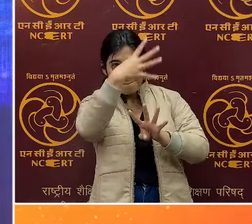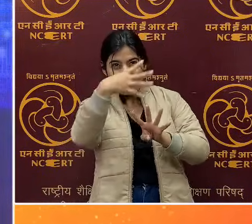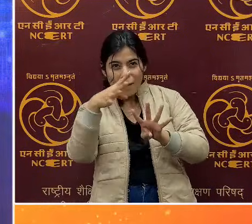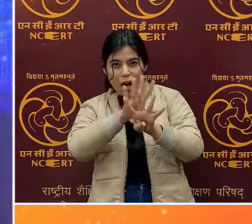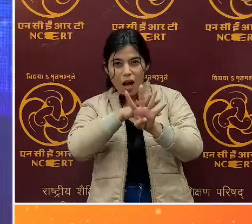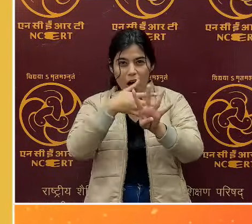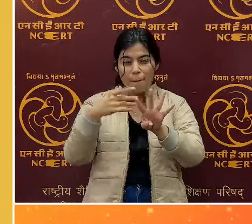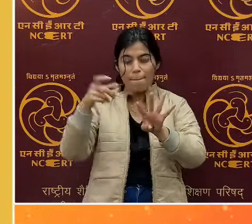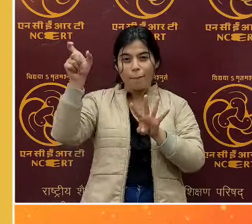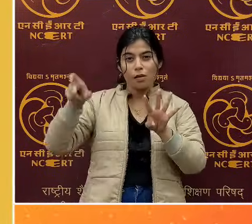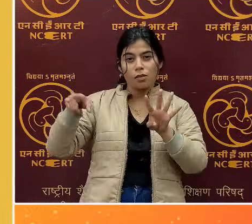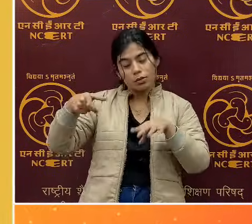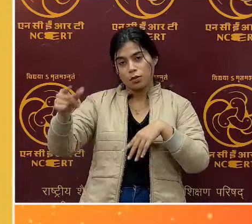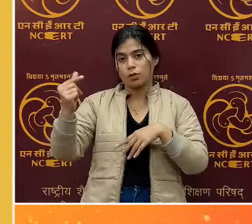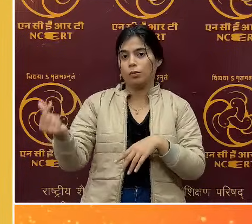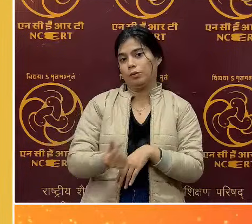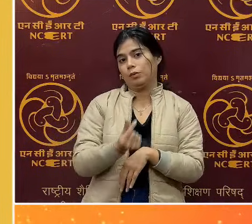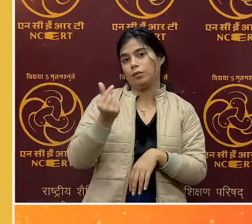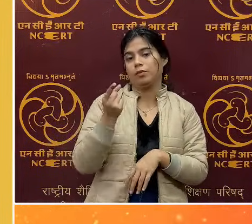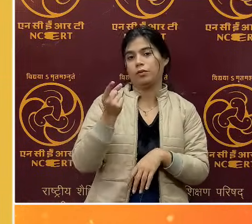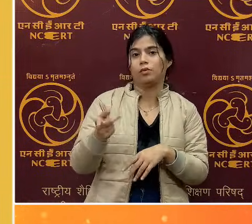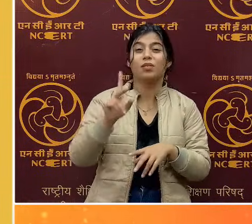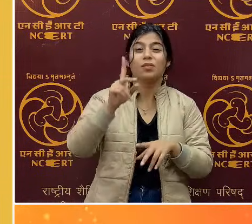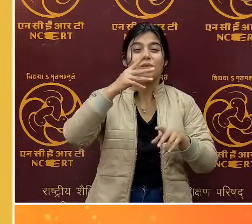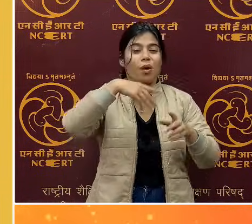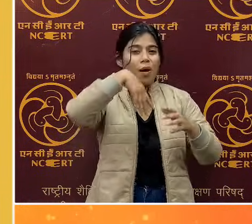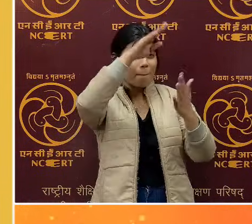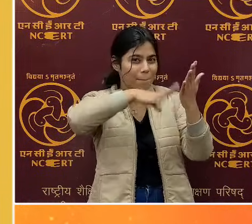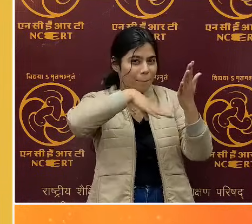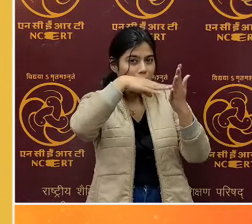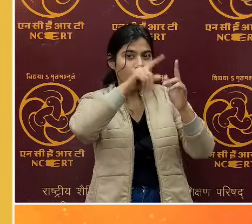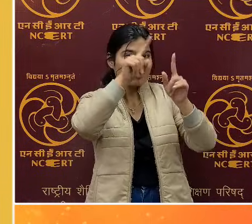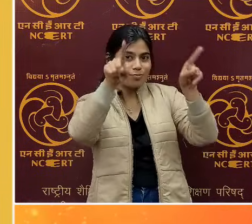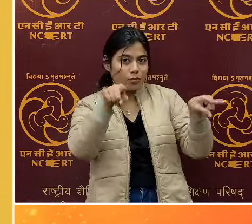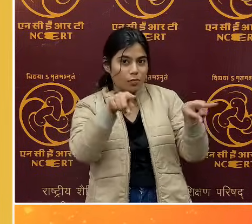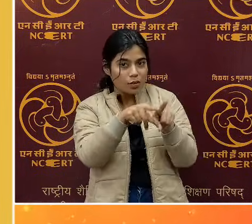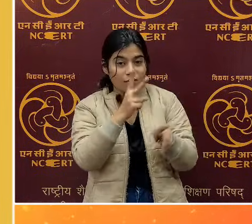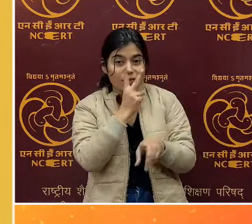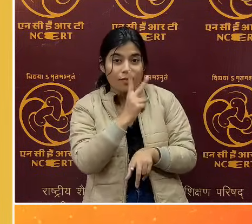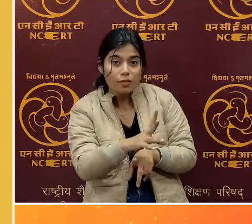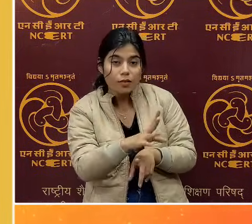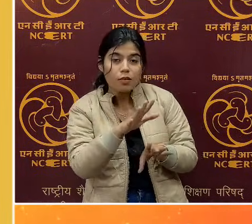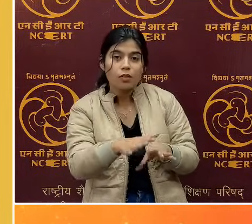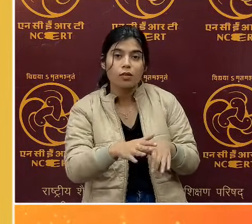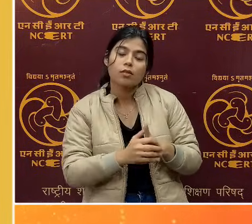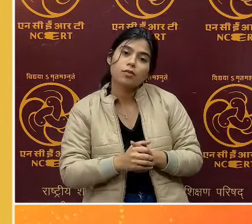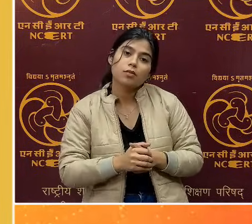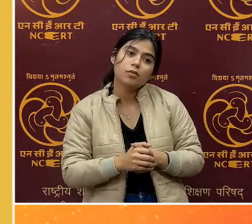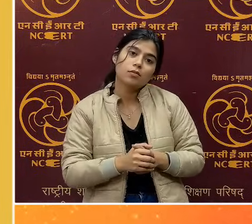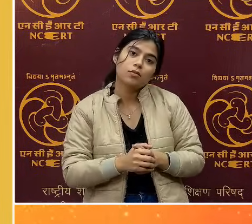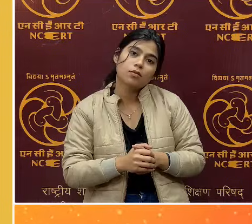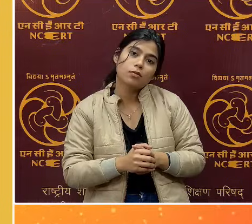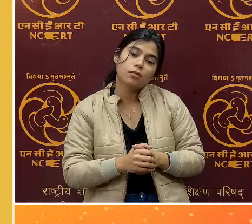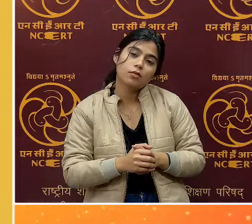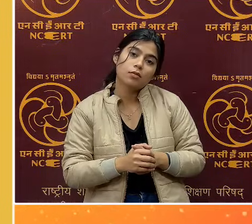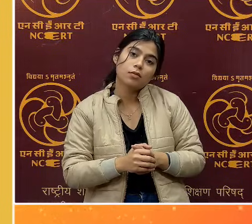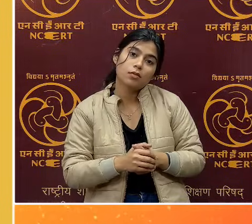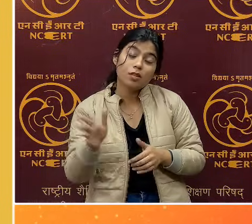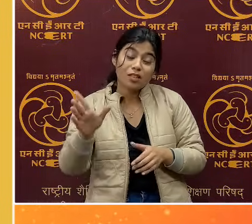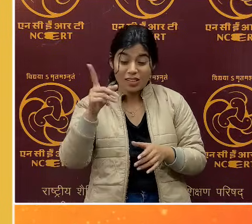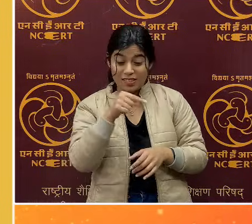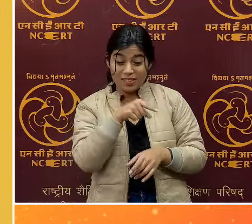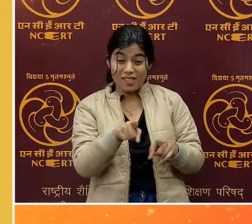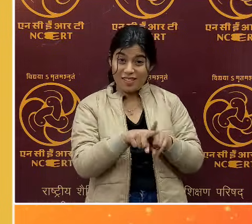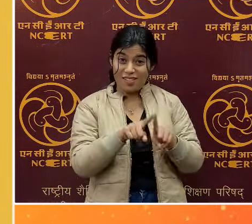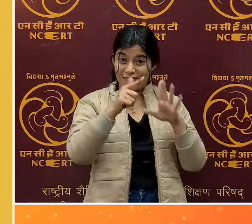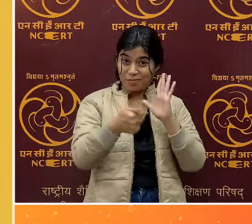You see the picture of the pattern obtained over It's here. looking very beautiful. Yes. Yes. So it is obtained from a kaleidoscope that is made